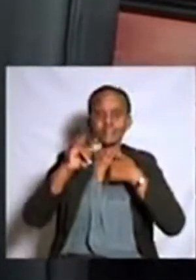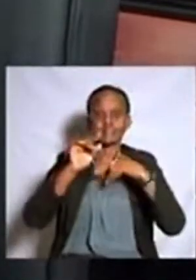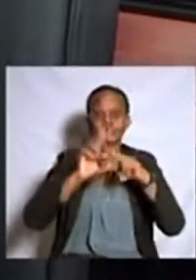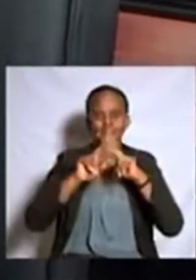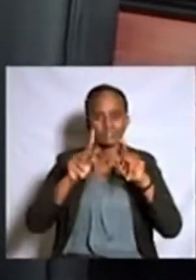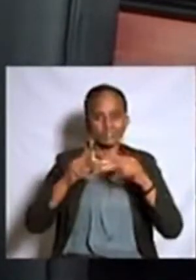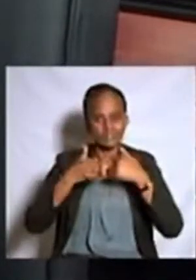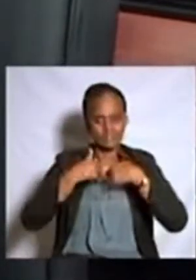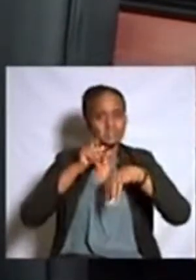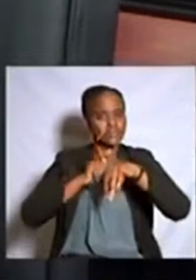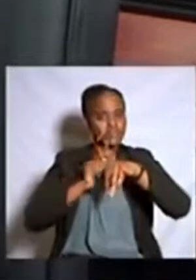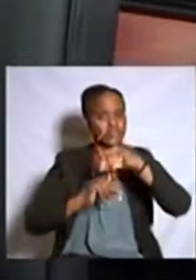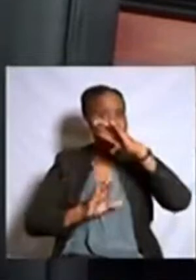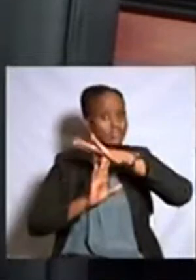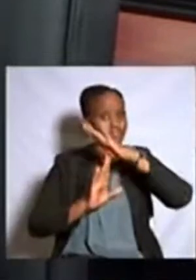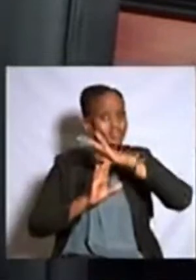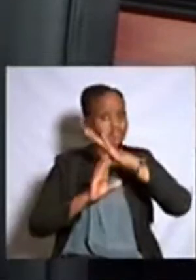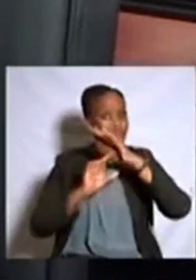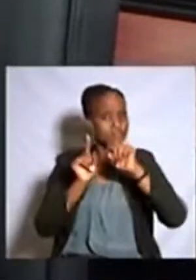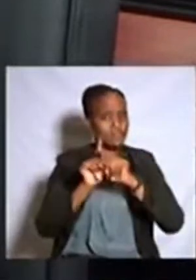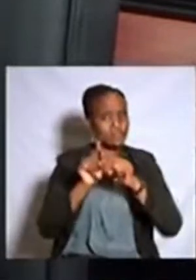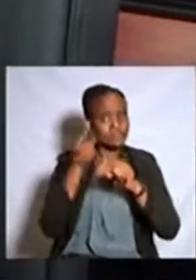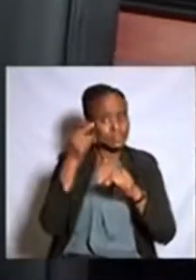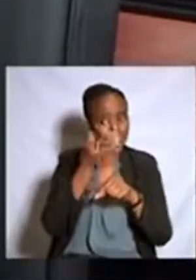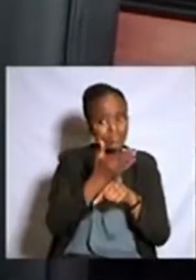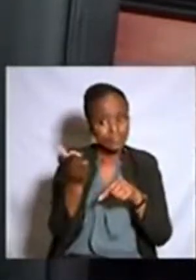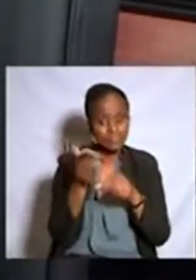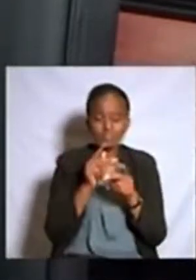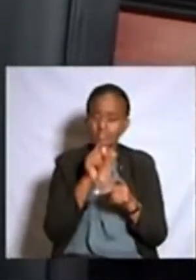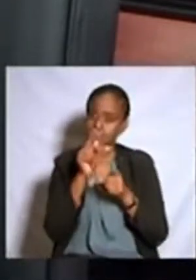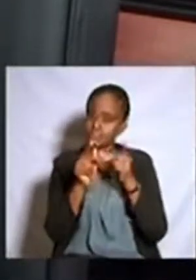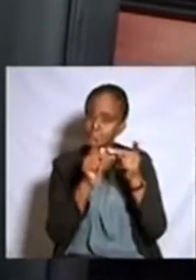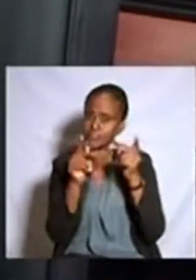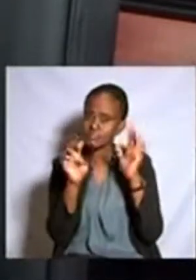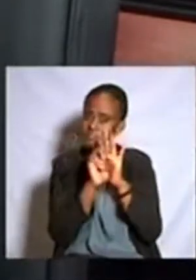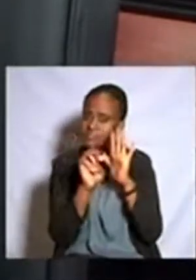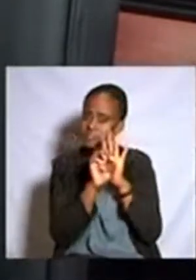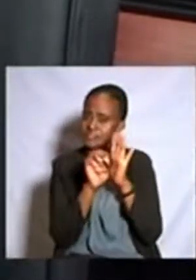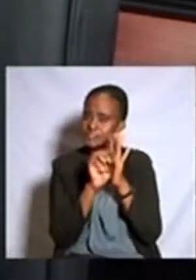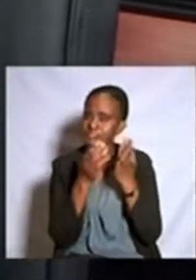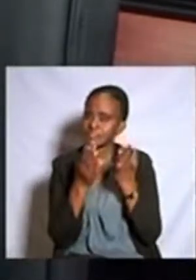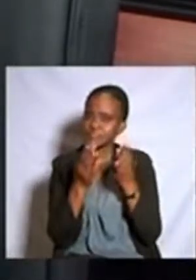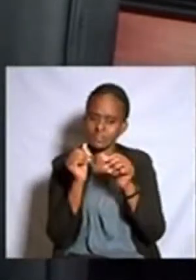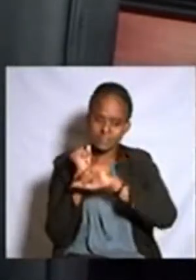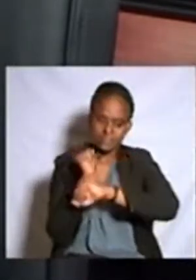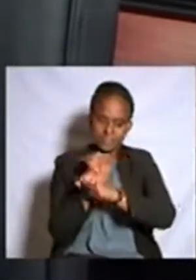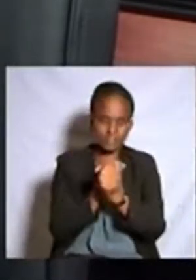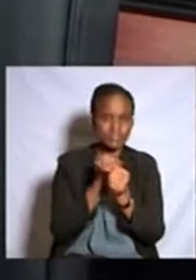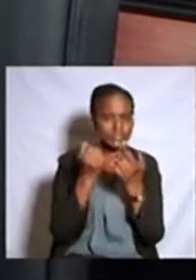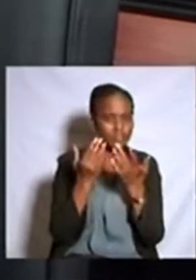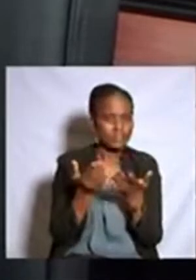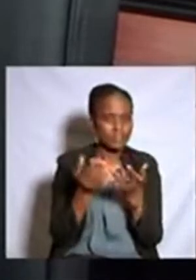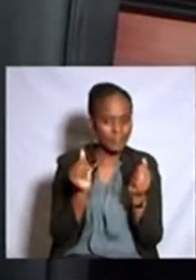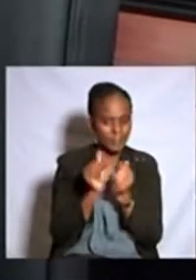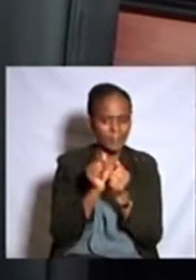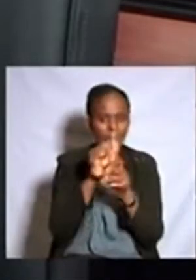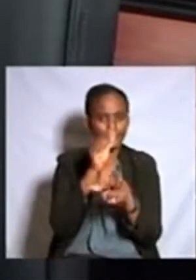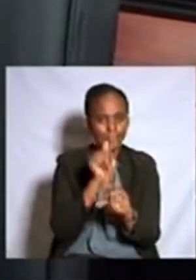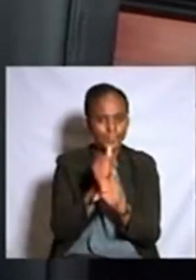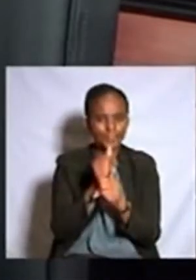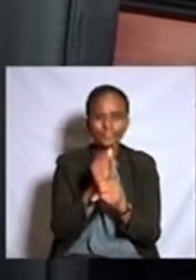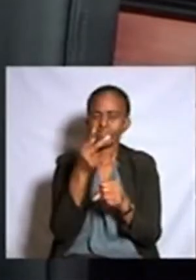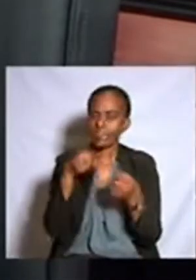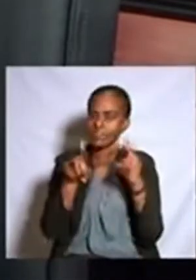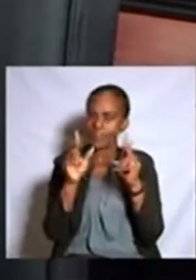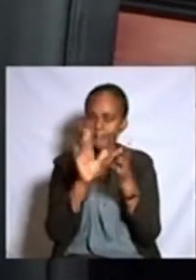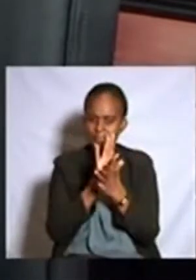have timelines, and usually for these processes, for instance, perfection of securities and obtaining duplicate titles,